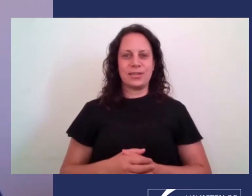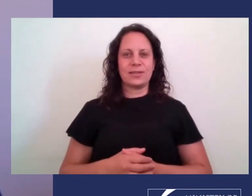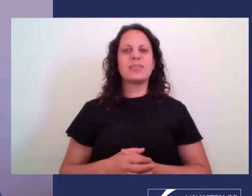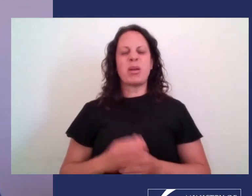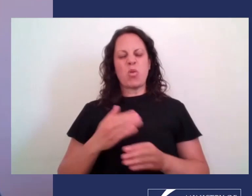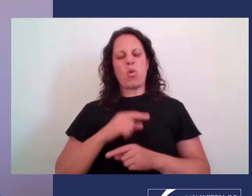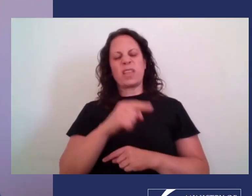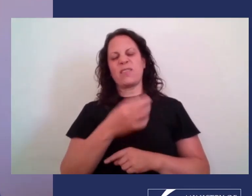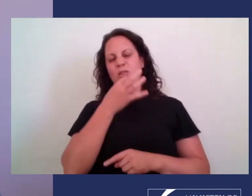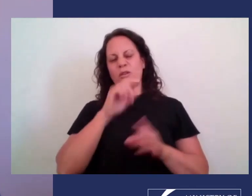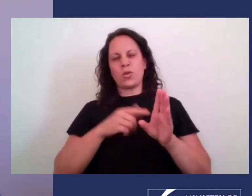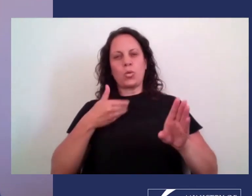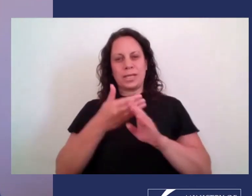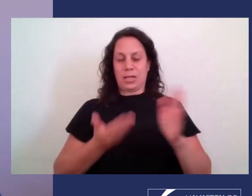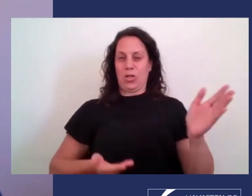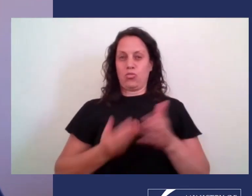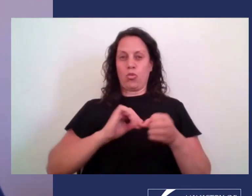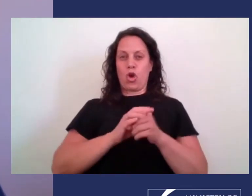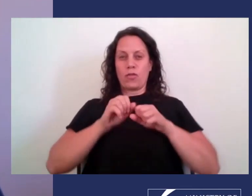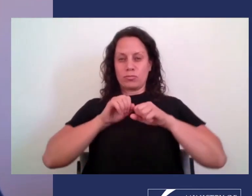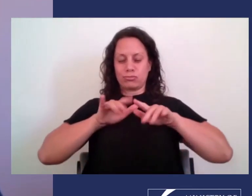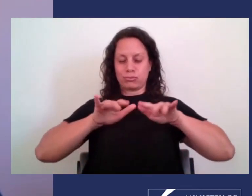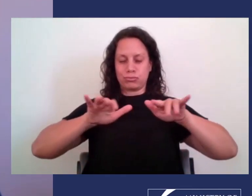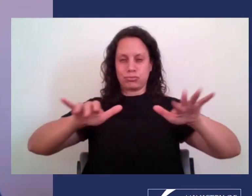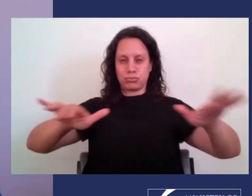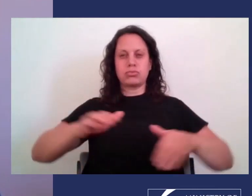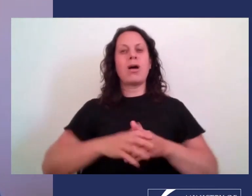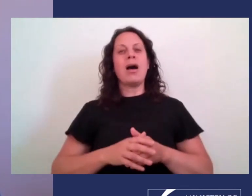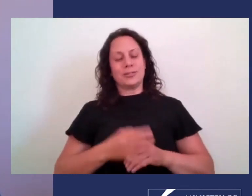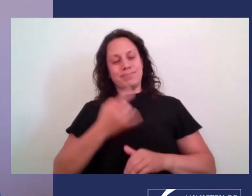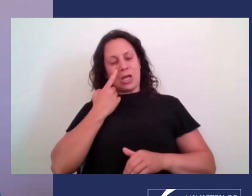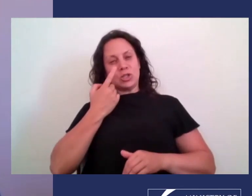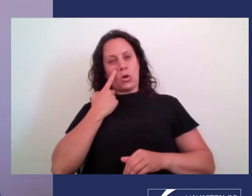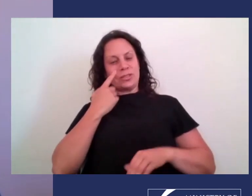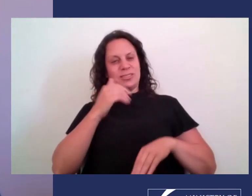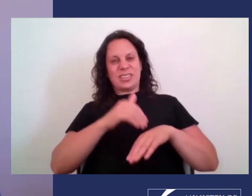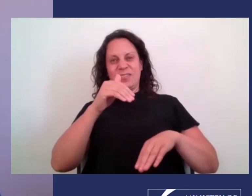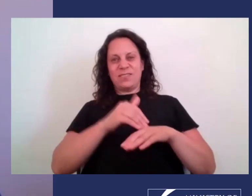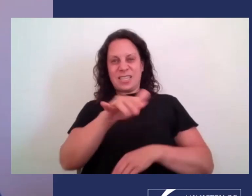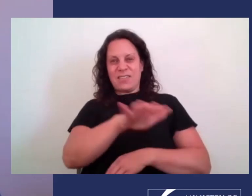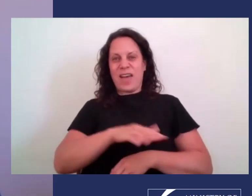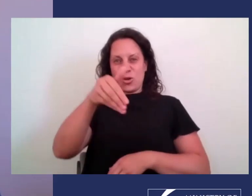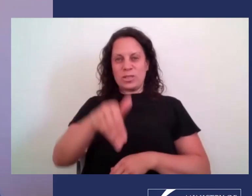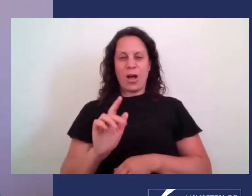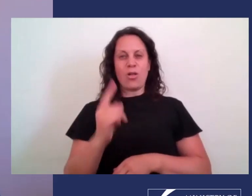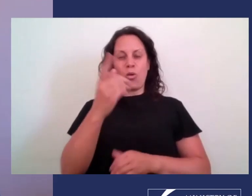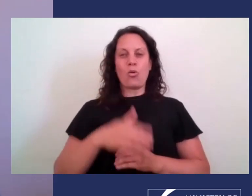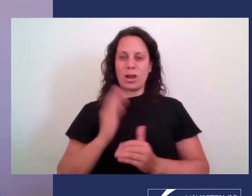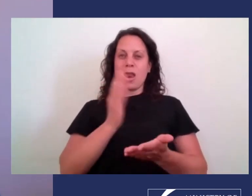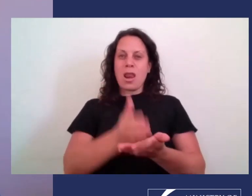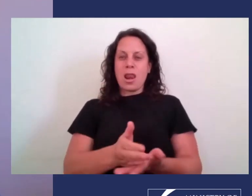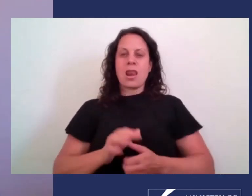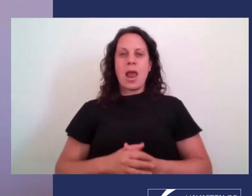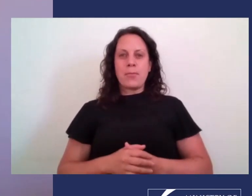through the pandemic, I've really seen the impact that that's had on our whānau in South Auckland. And we have been caring for whānau